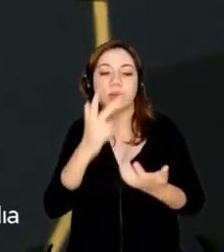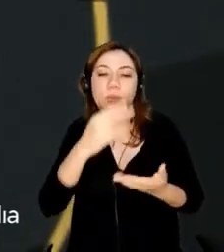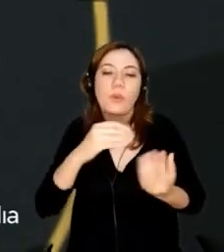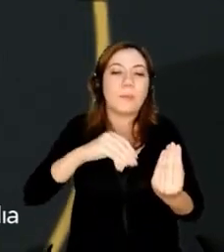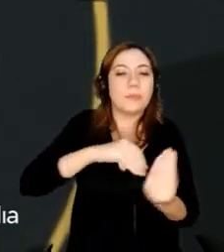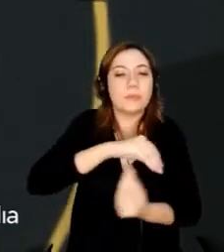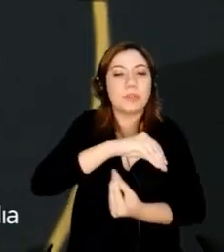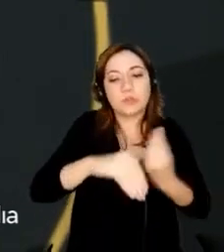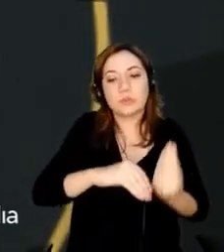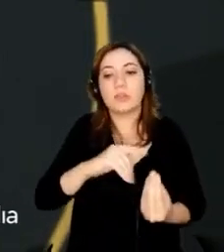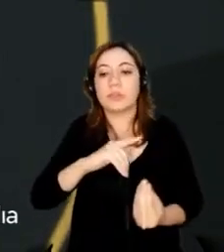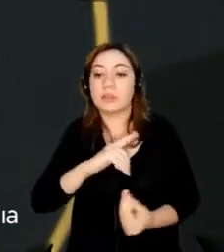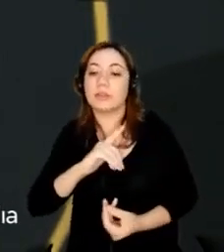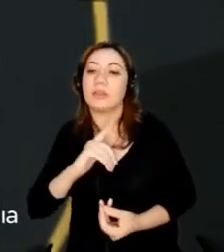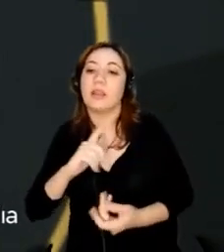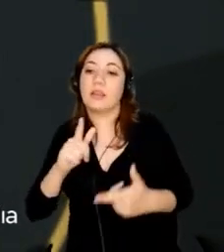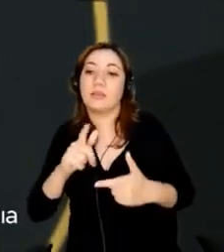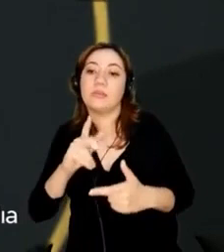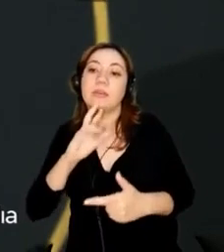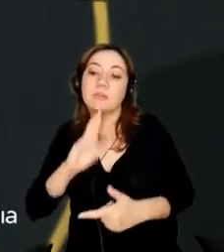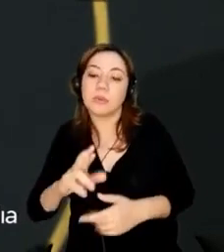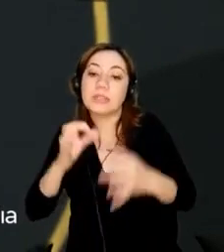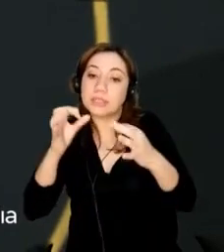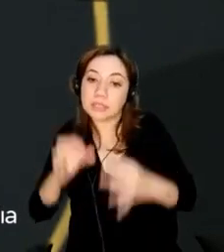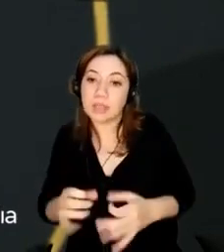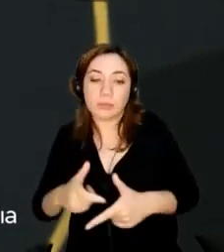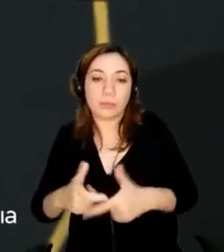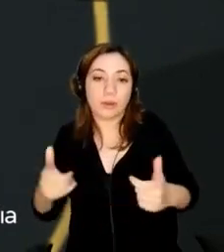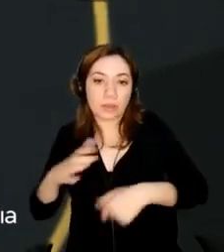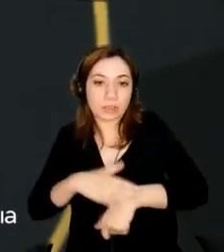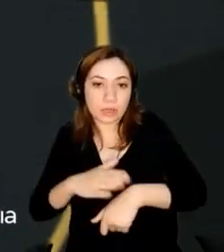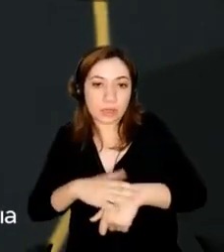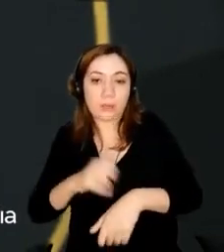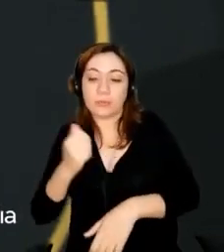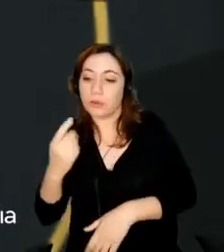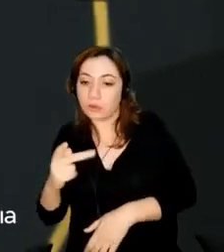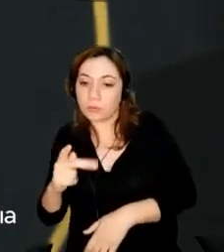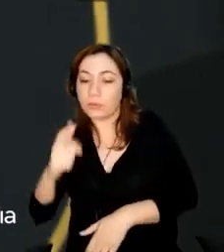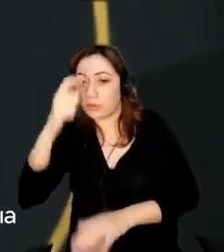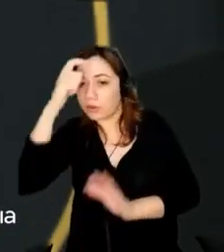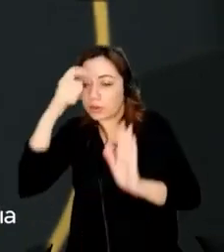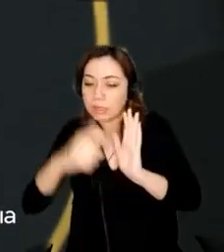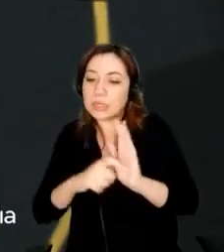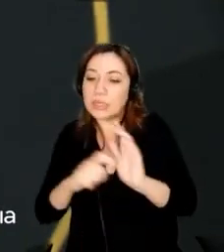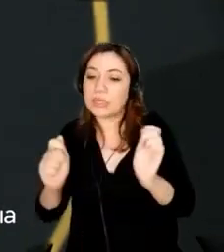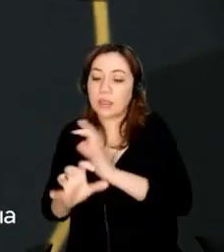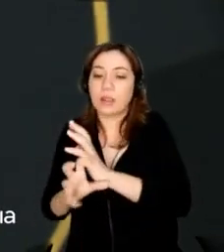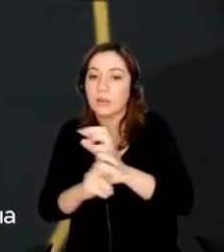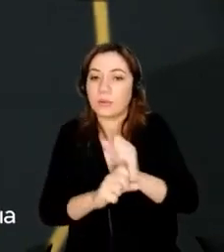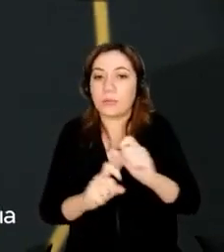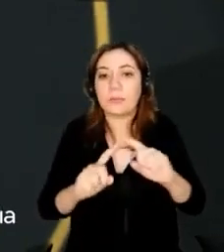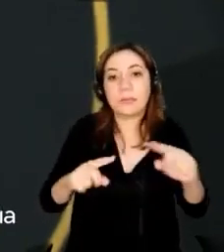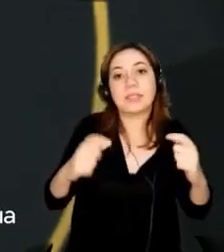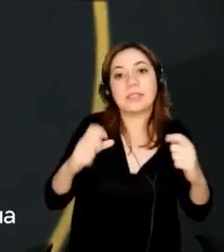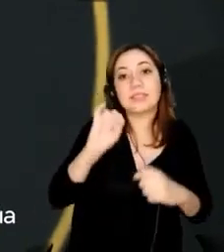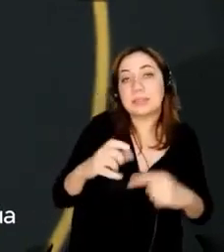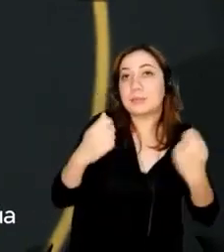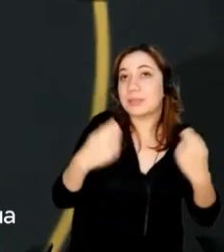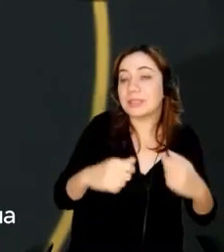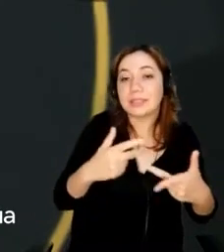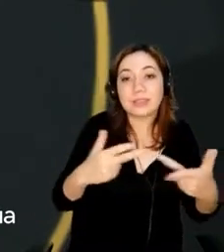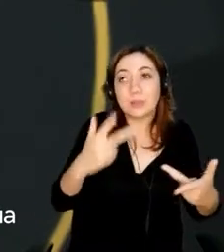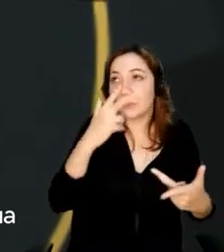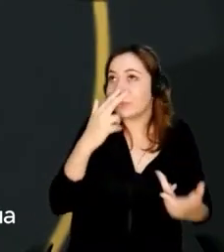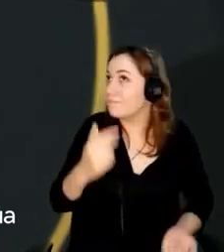of the time with automation, with AI, something that's very scalable. But when you need something's unusual, maybe there's something going on with your